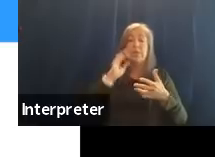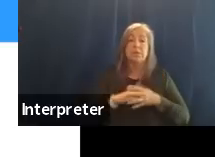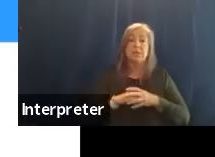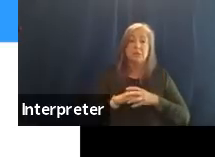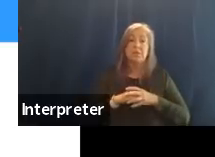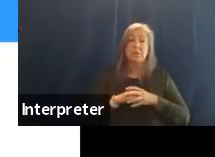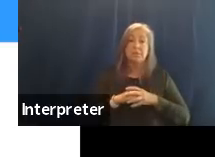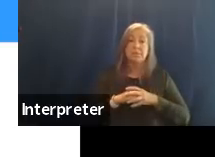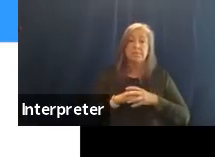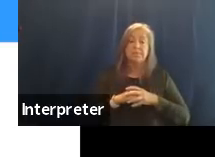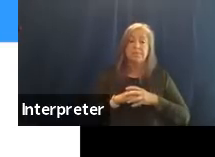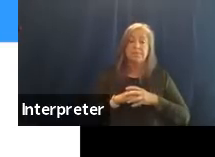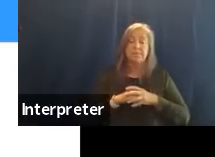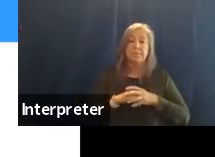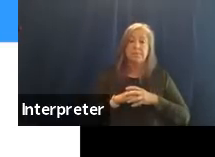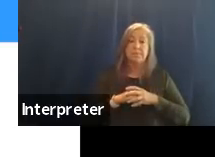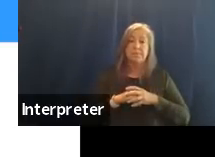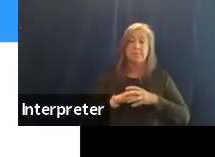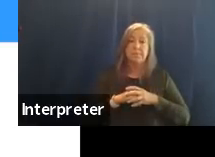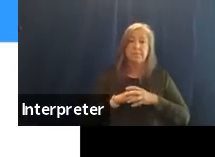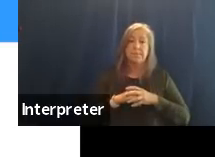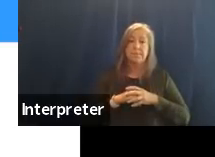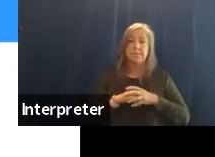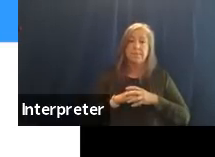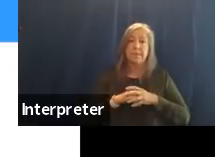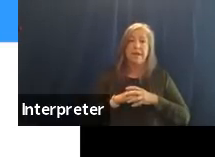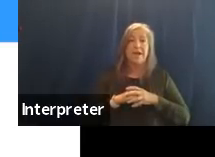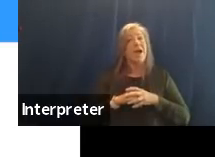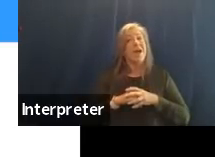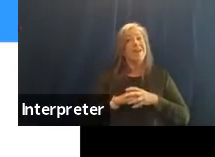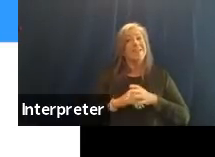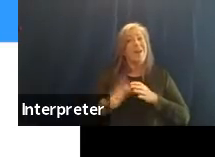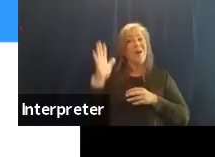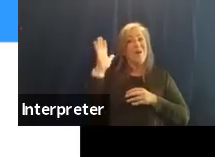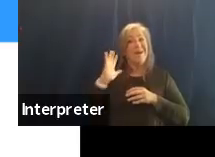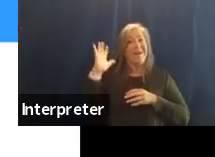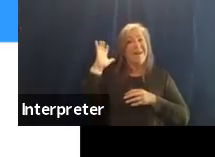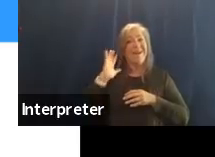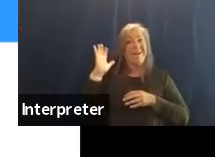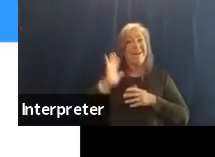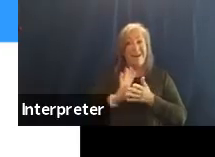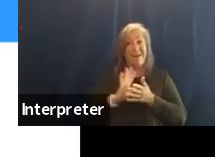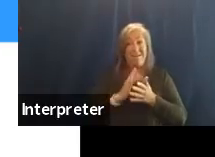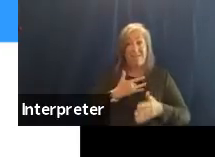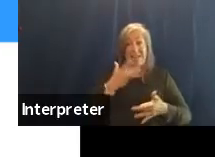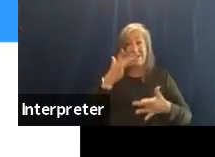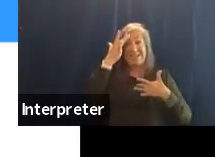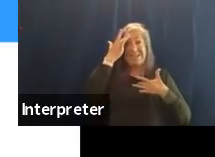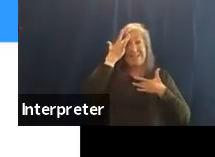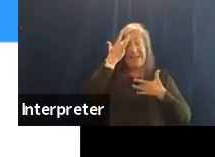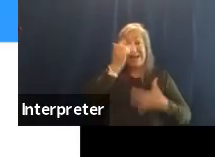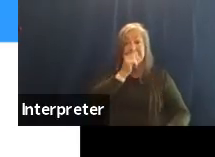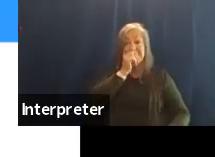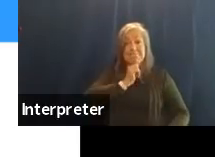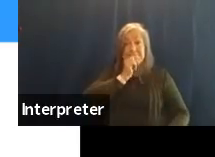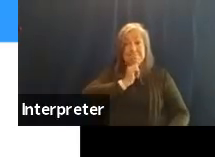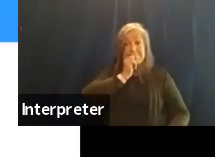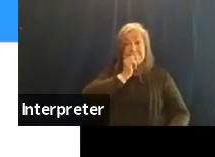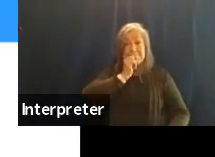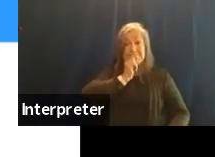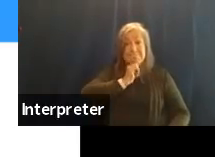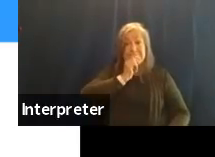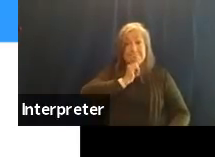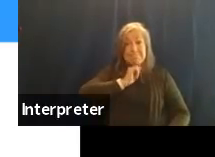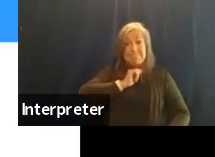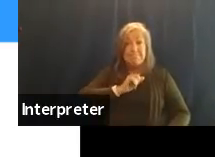So no more of those days where we all stay at work, even though we start feeling kind of bad during the day. You need to go home. And you need to call